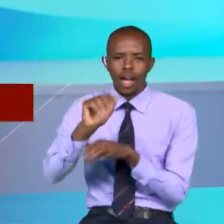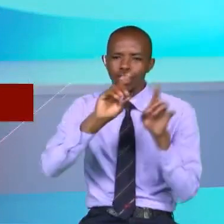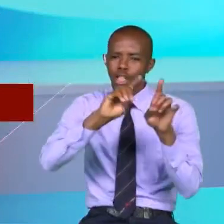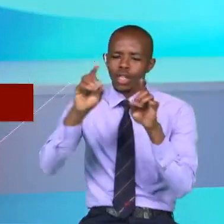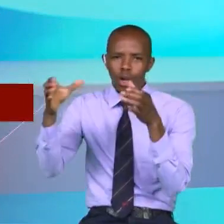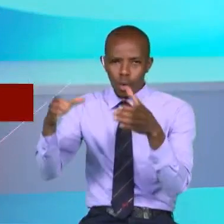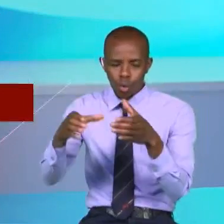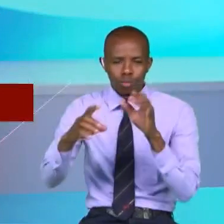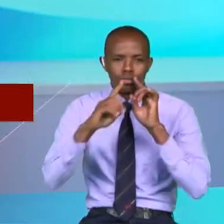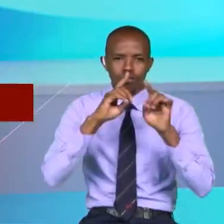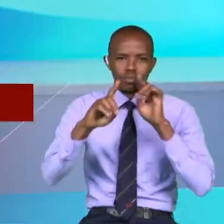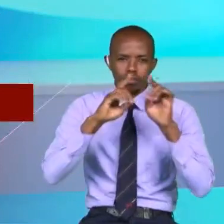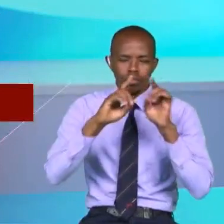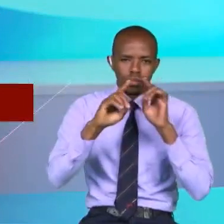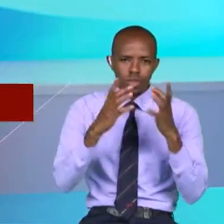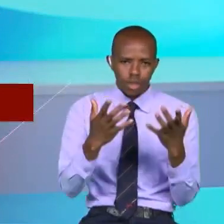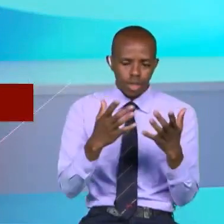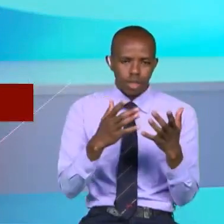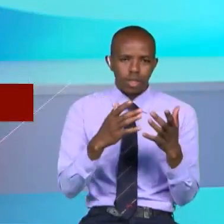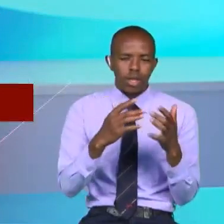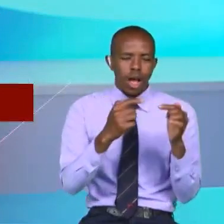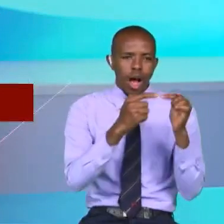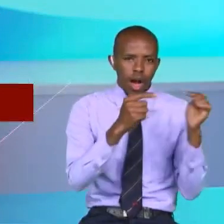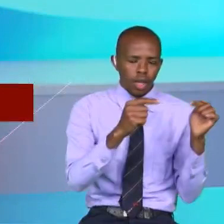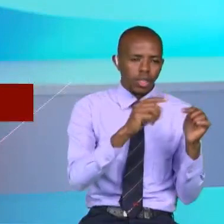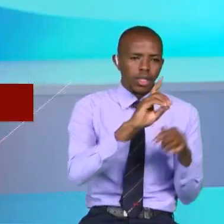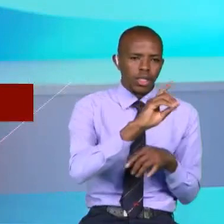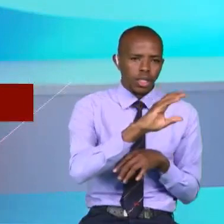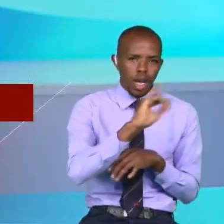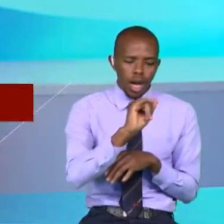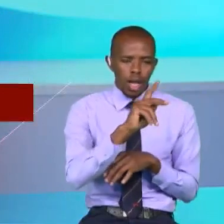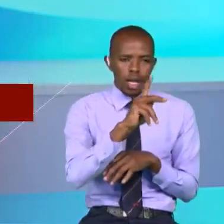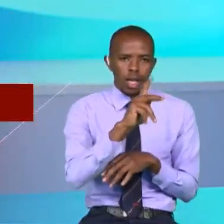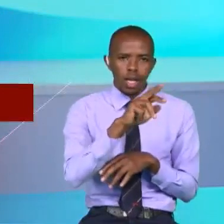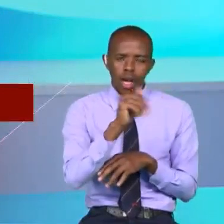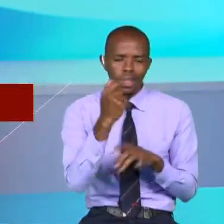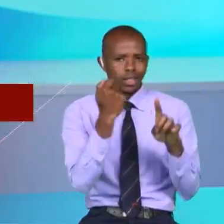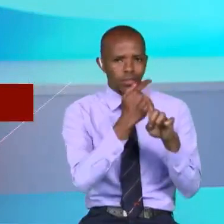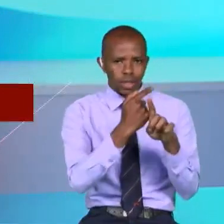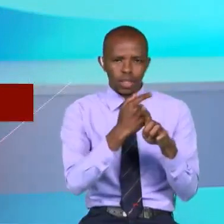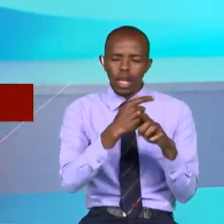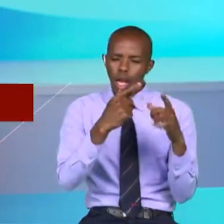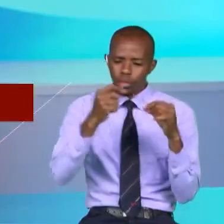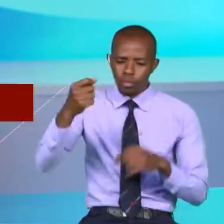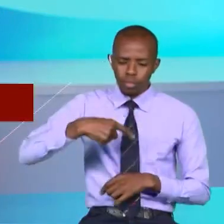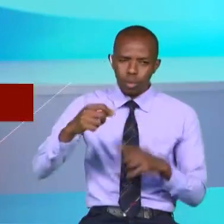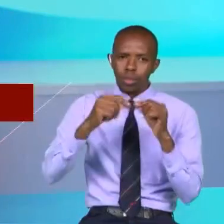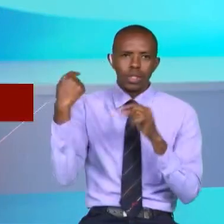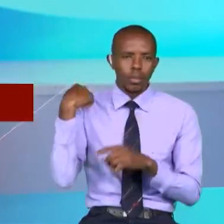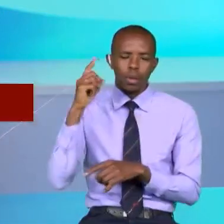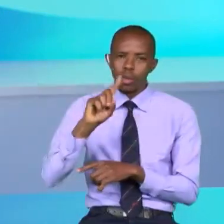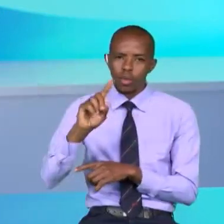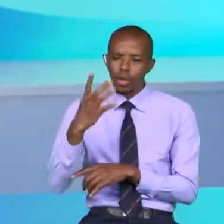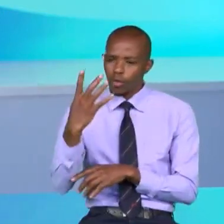Tanga, speaking against the DCI, the KRA, and others. Taking your SMSs on